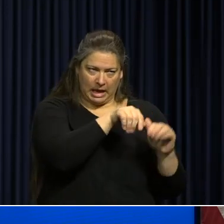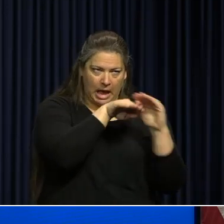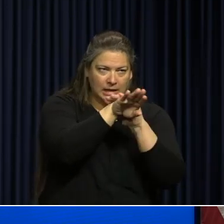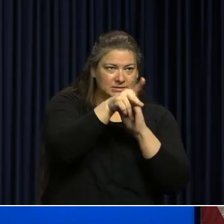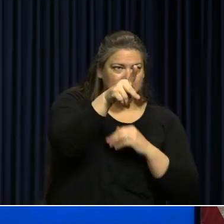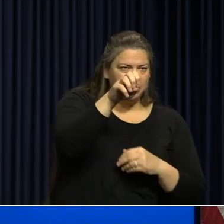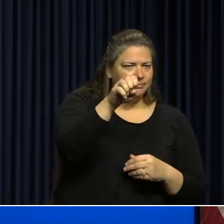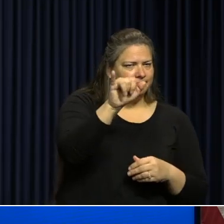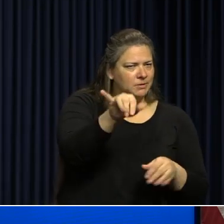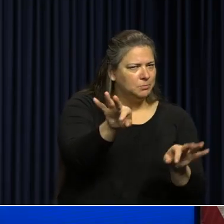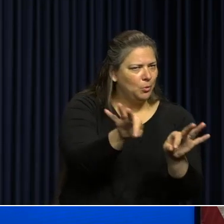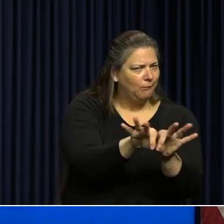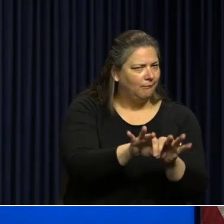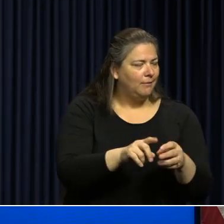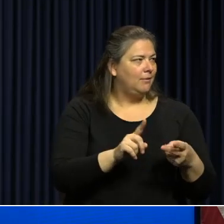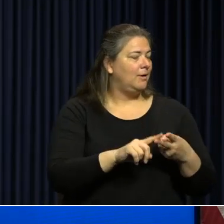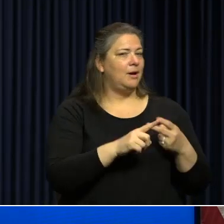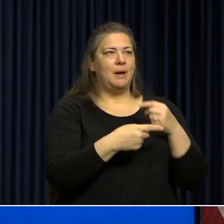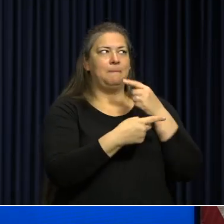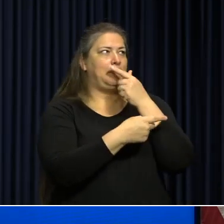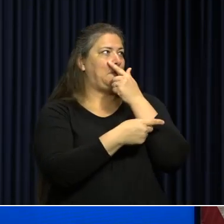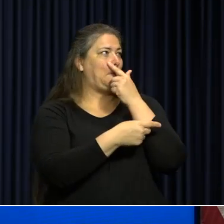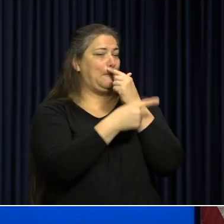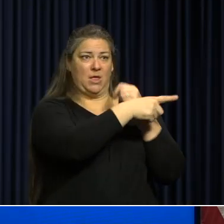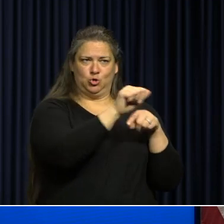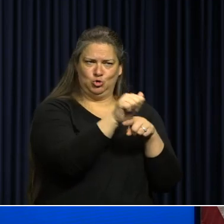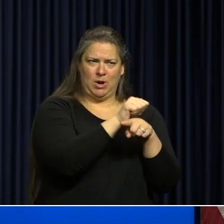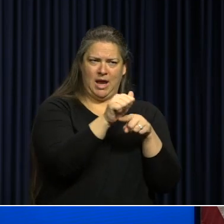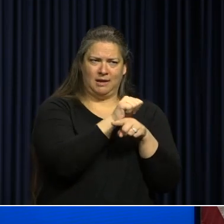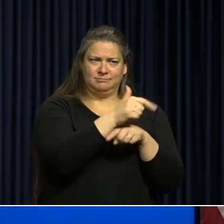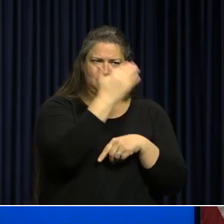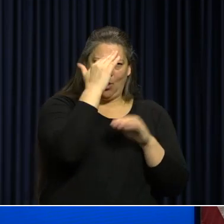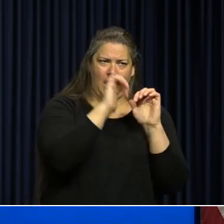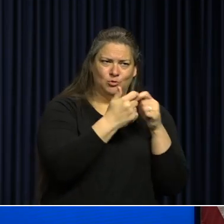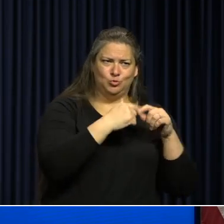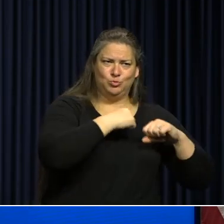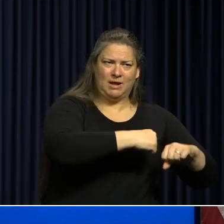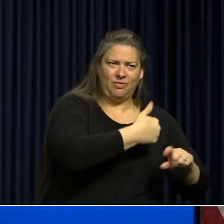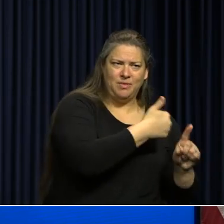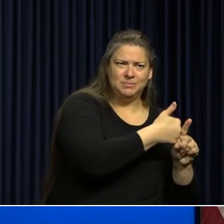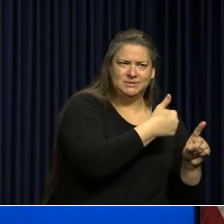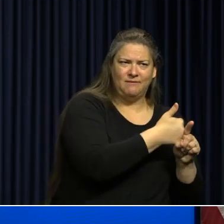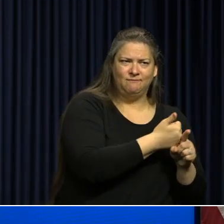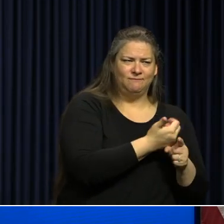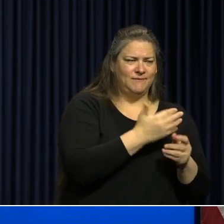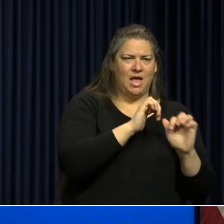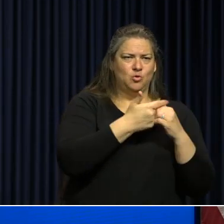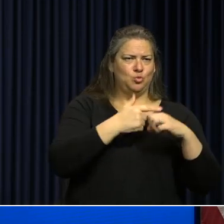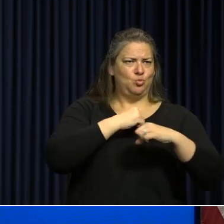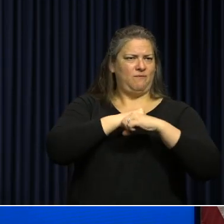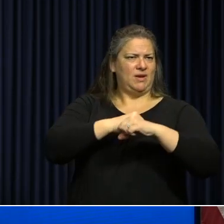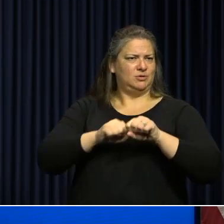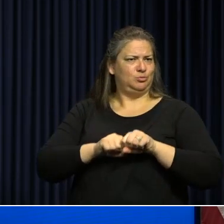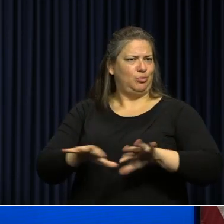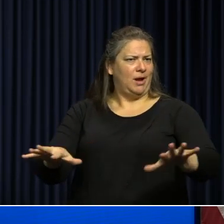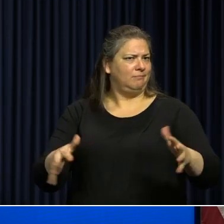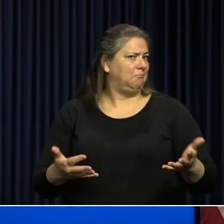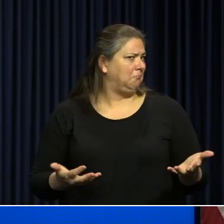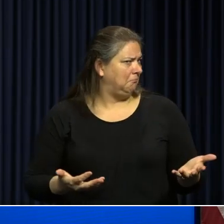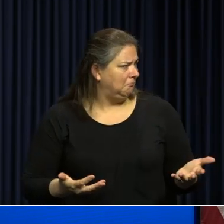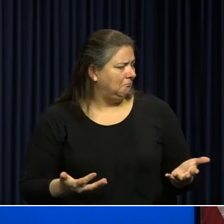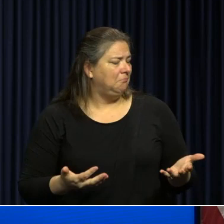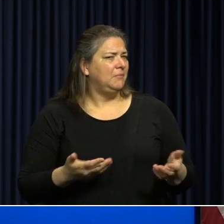is important. They are trained to better protect themselves from the spread of the virus, and they give us